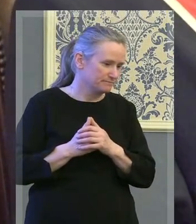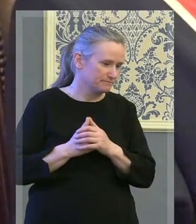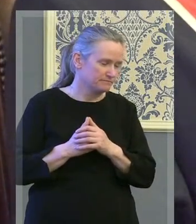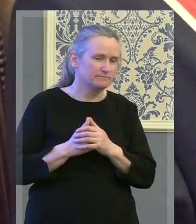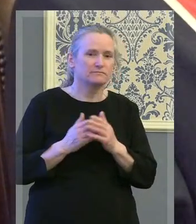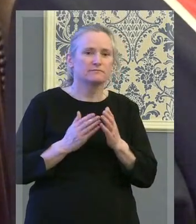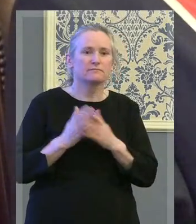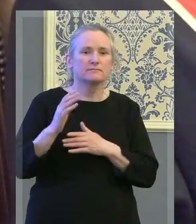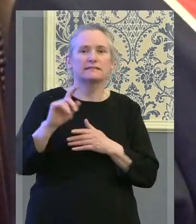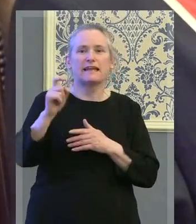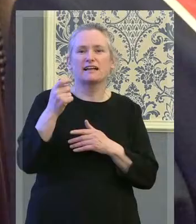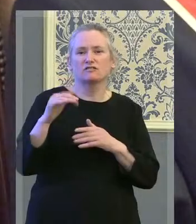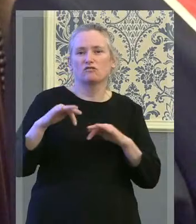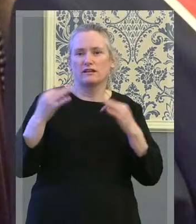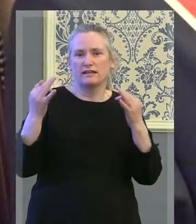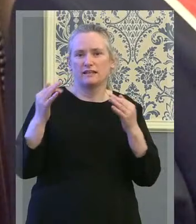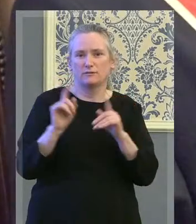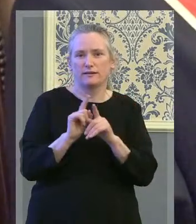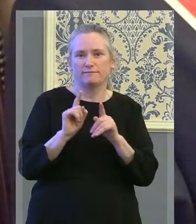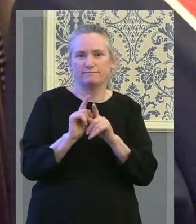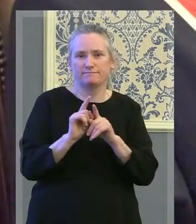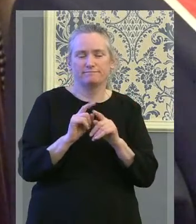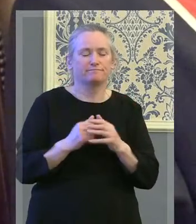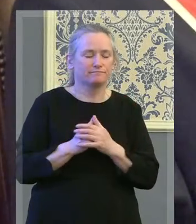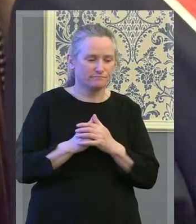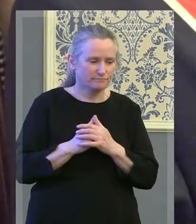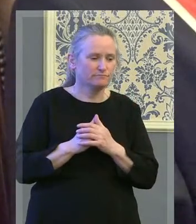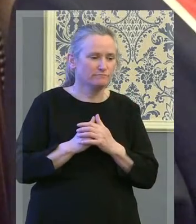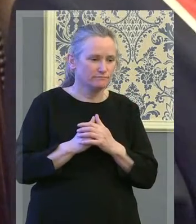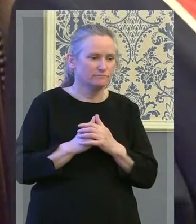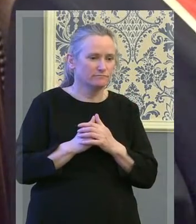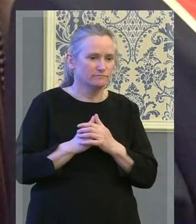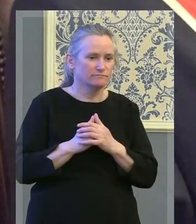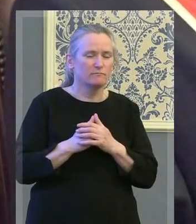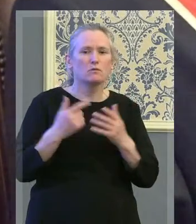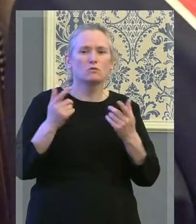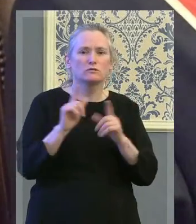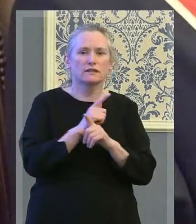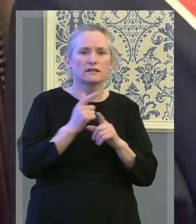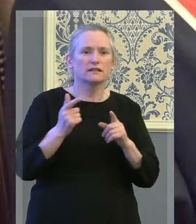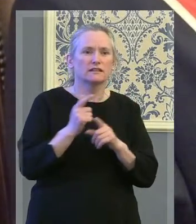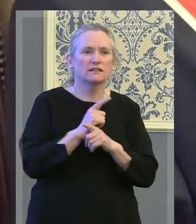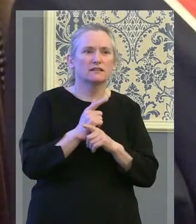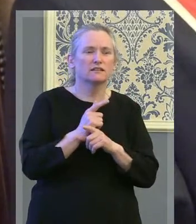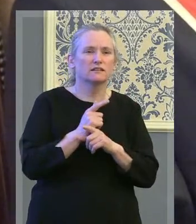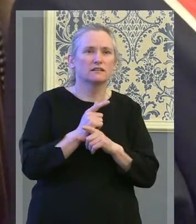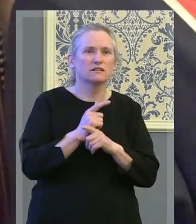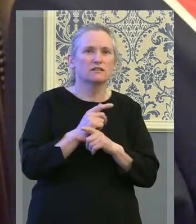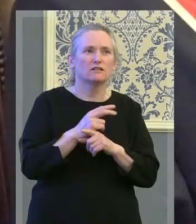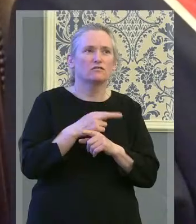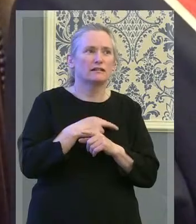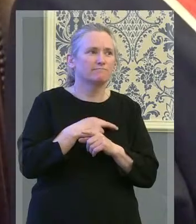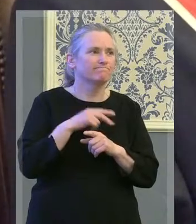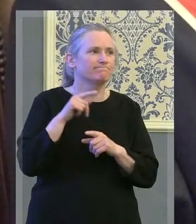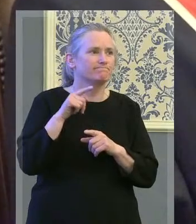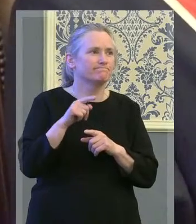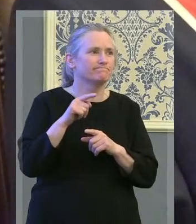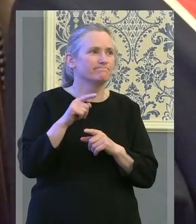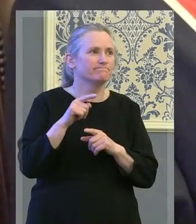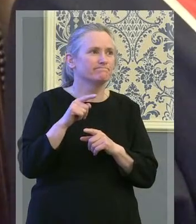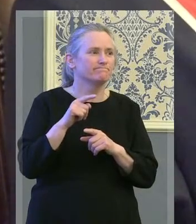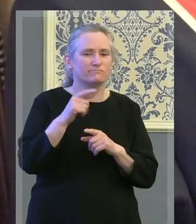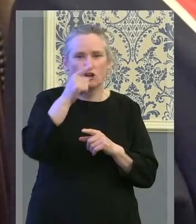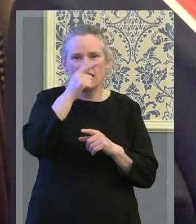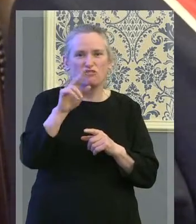tax-free, I was able to take advantage of that. I thought it was quite amusing because when they were viewing me up to see if I was the right person